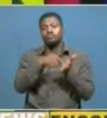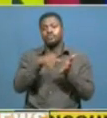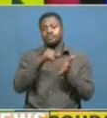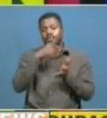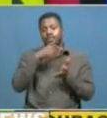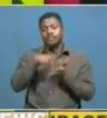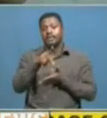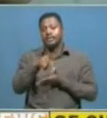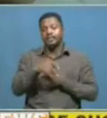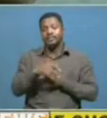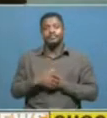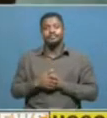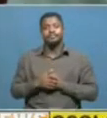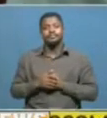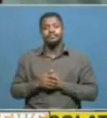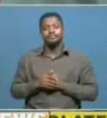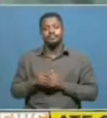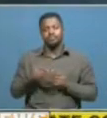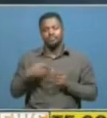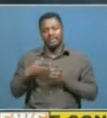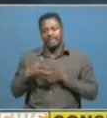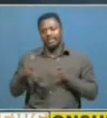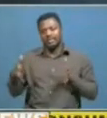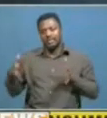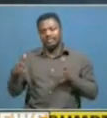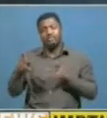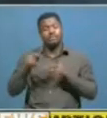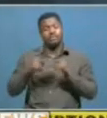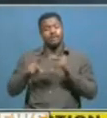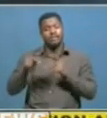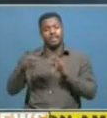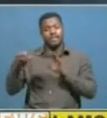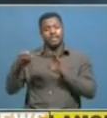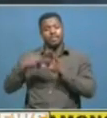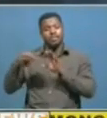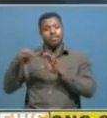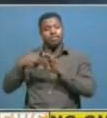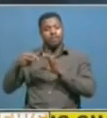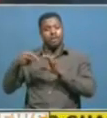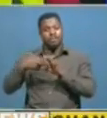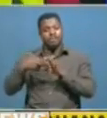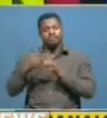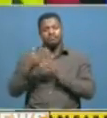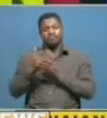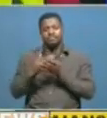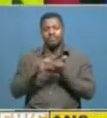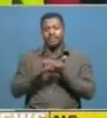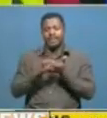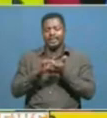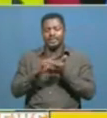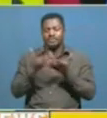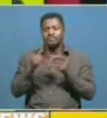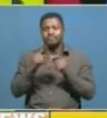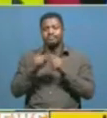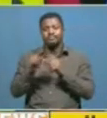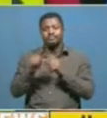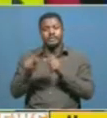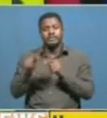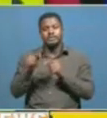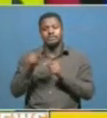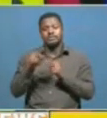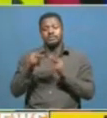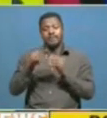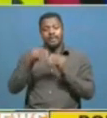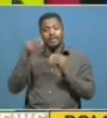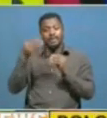to pay. We've expanded coverage to include some medicines that were very